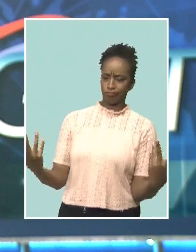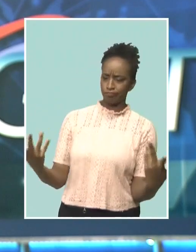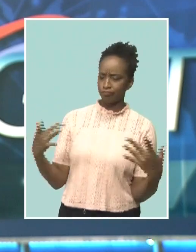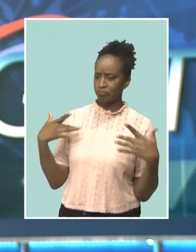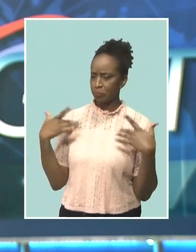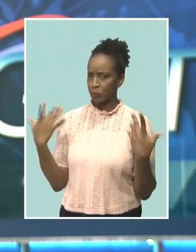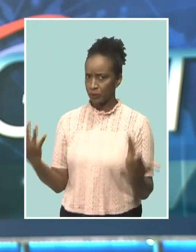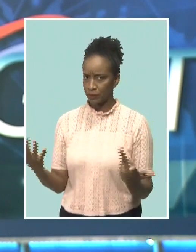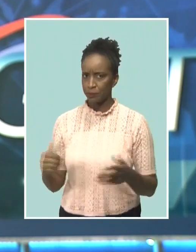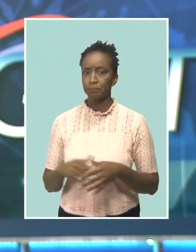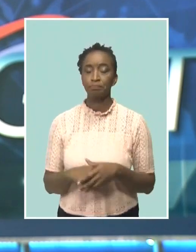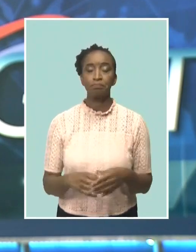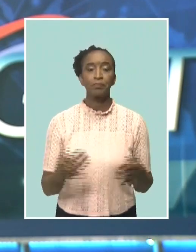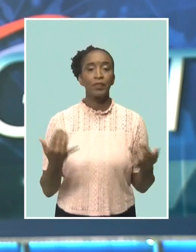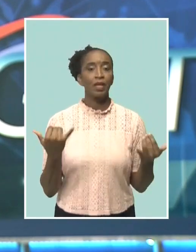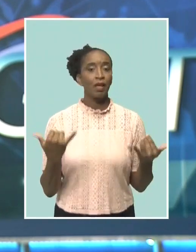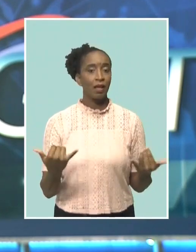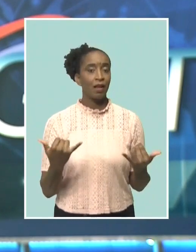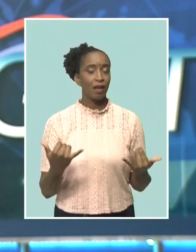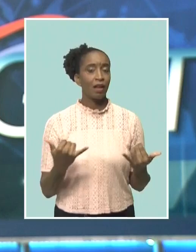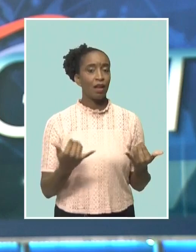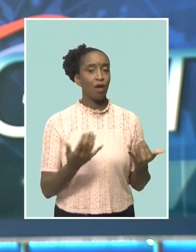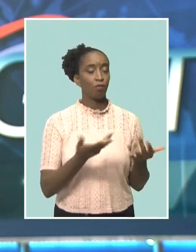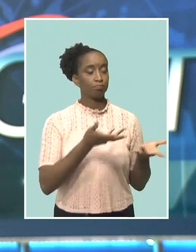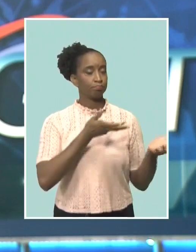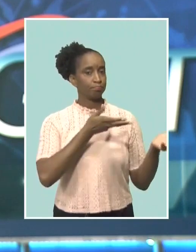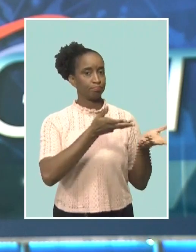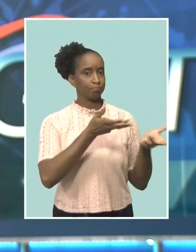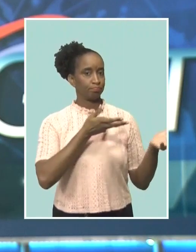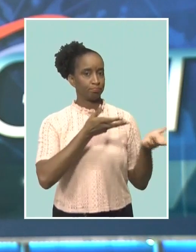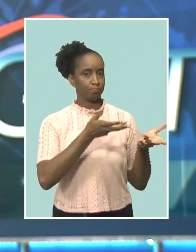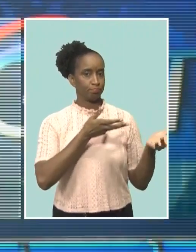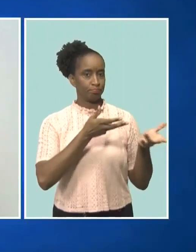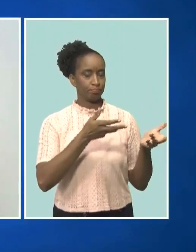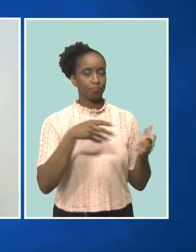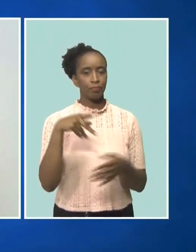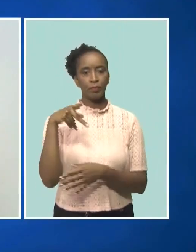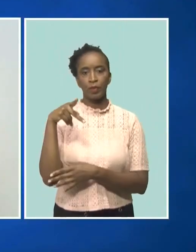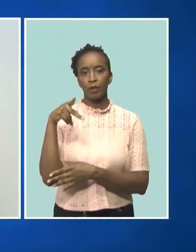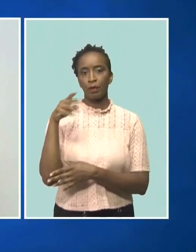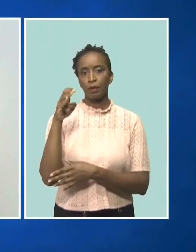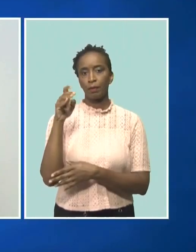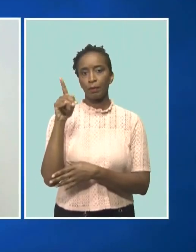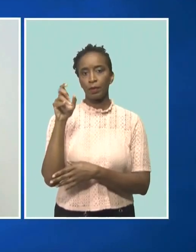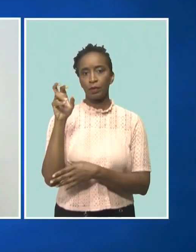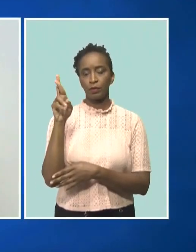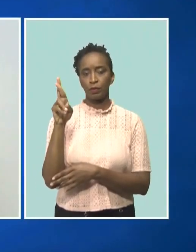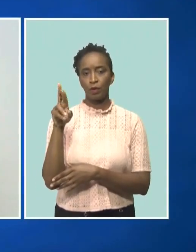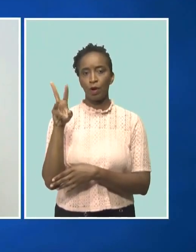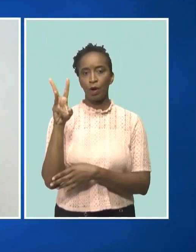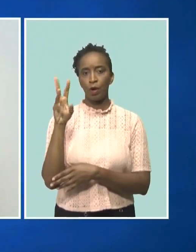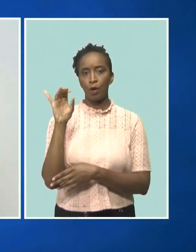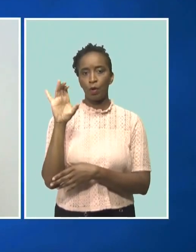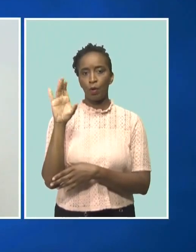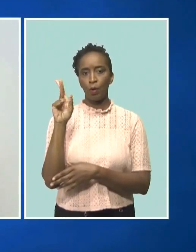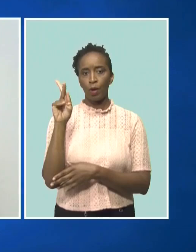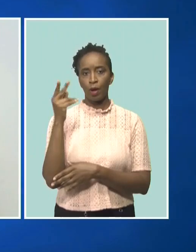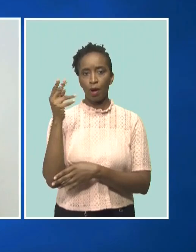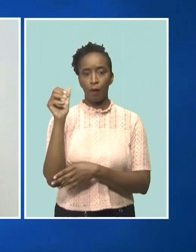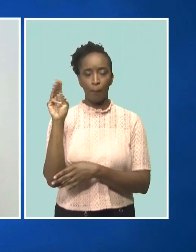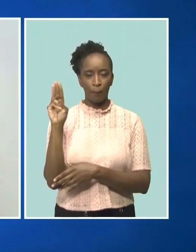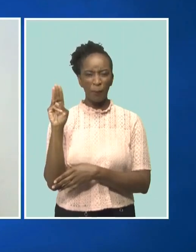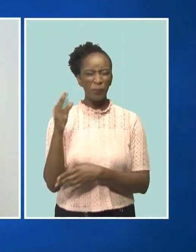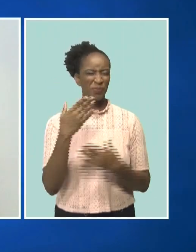on these surprising cabinet changes is political analyst Peter Wickham. Mr. Wickham, Thanks for joining us, first of